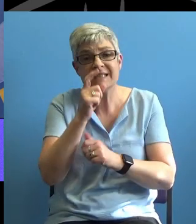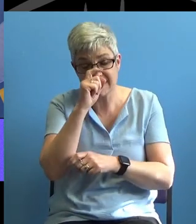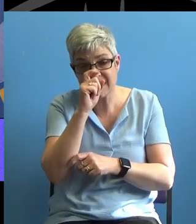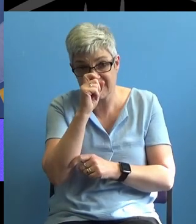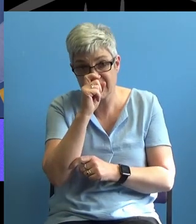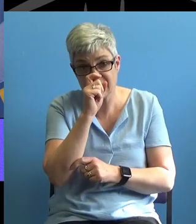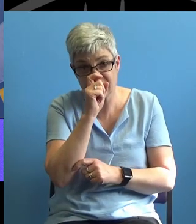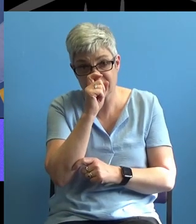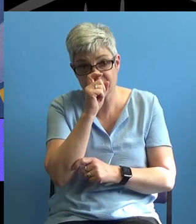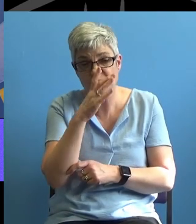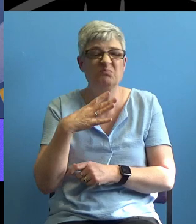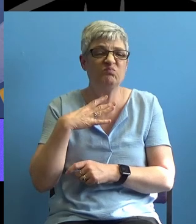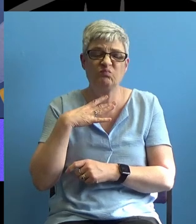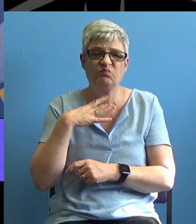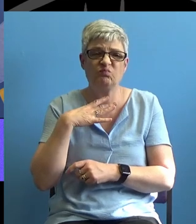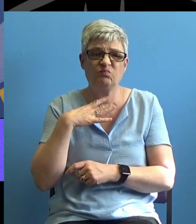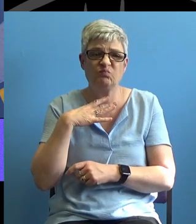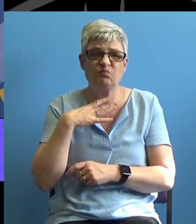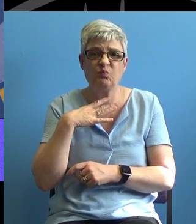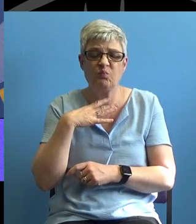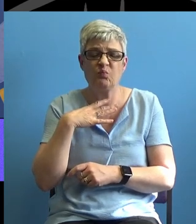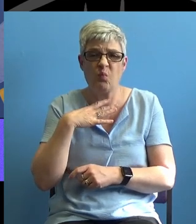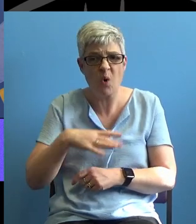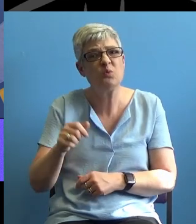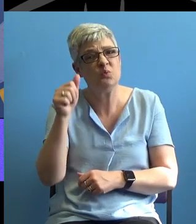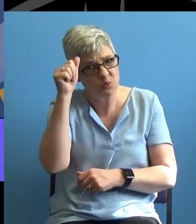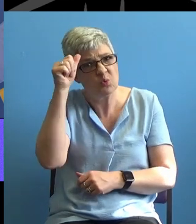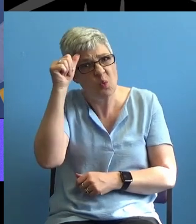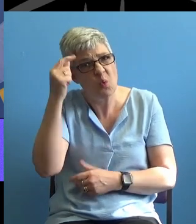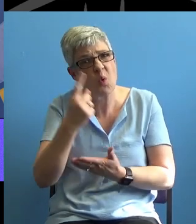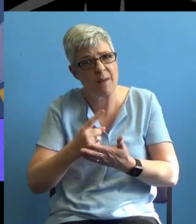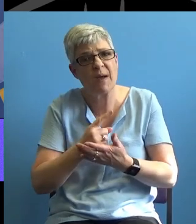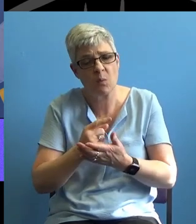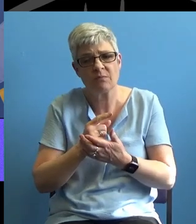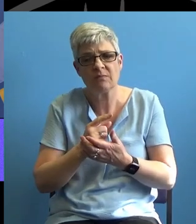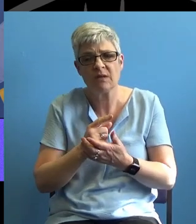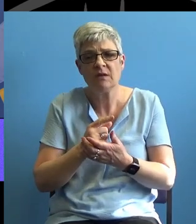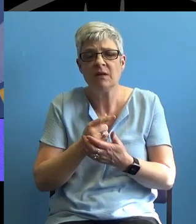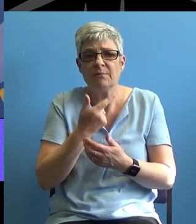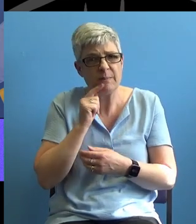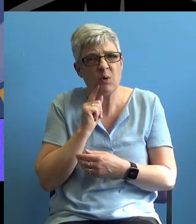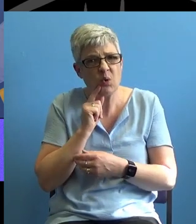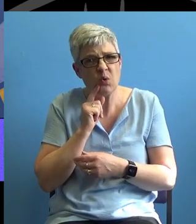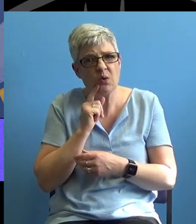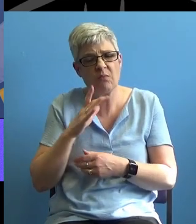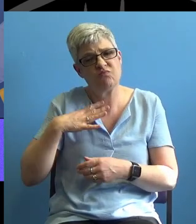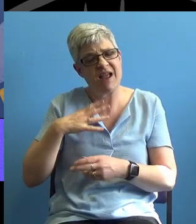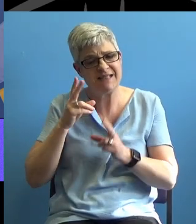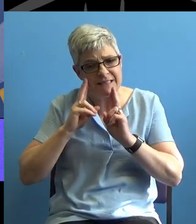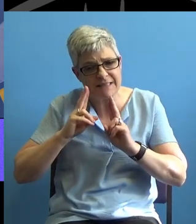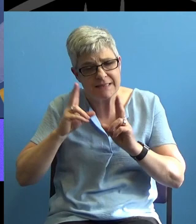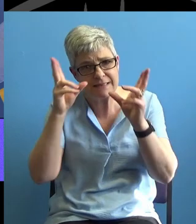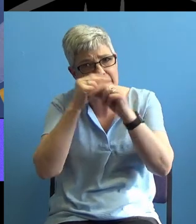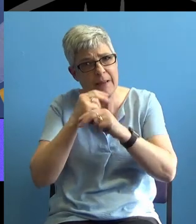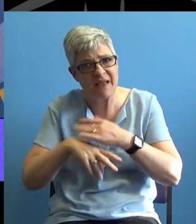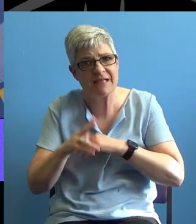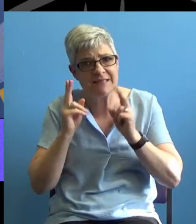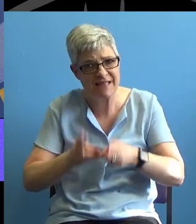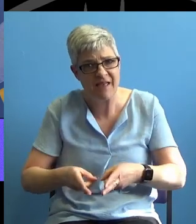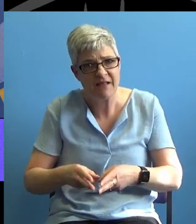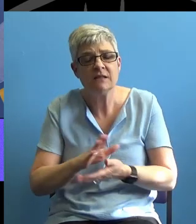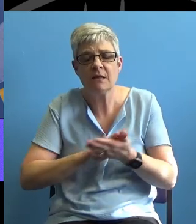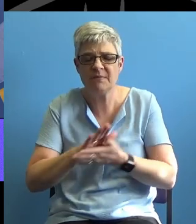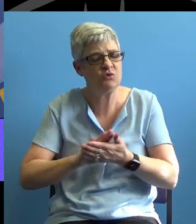Brothers and sisters, we do not want you to be uninformed about those who sleep in death, so that you do not grieve like the rest